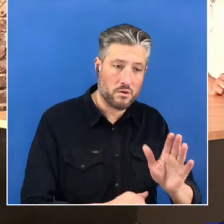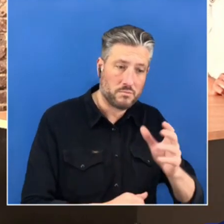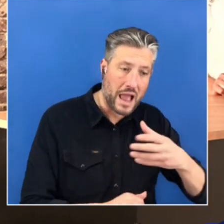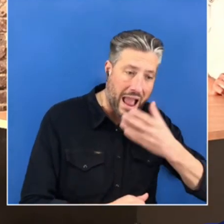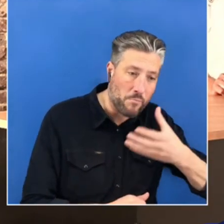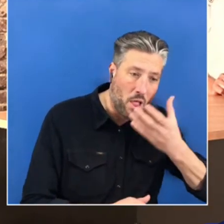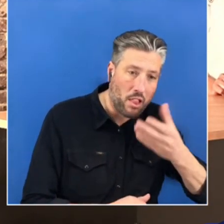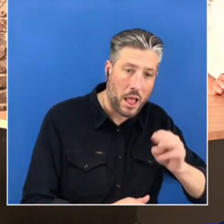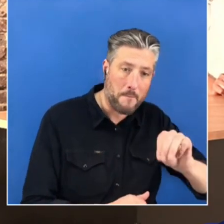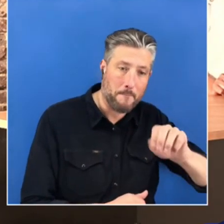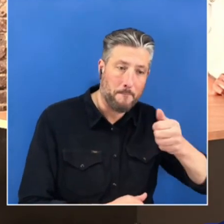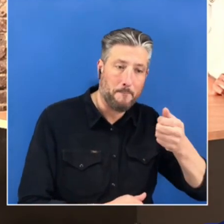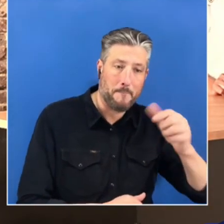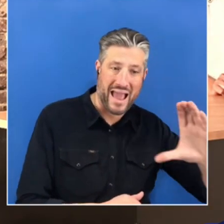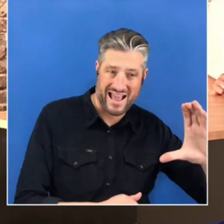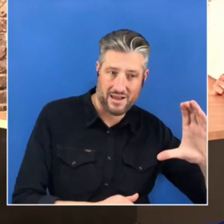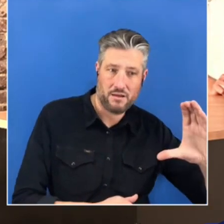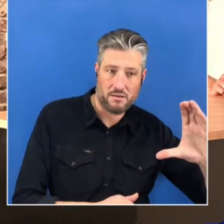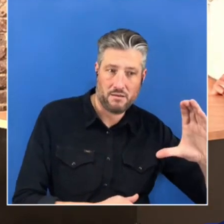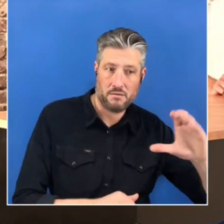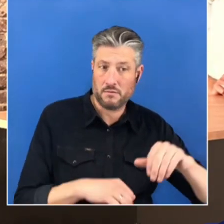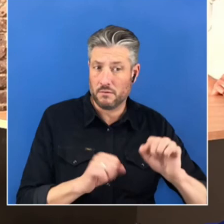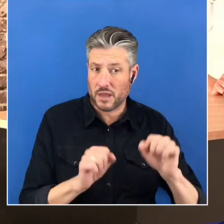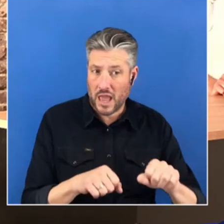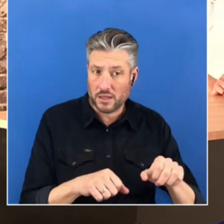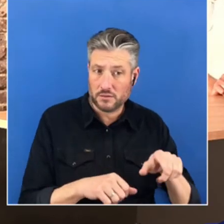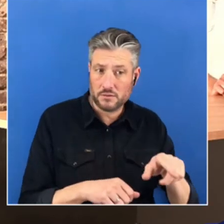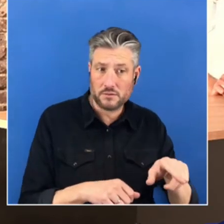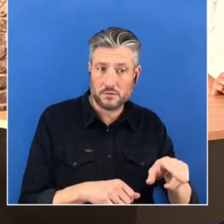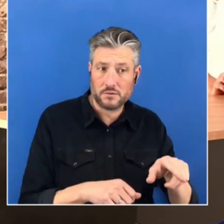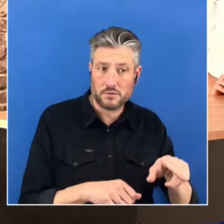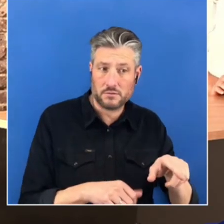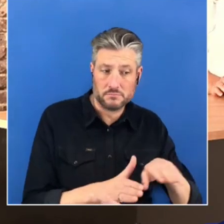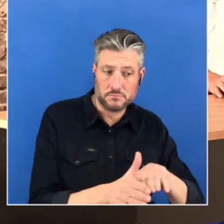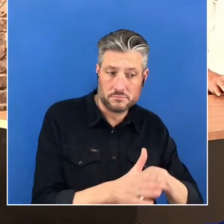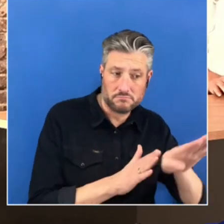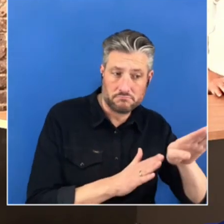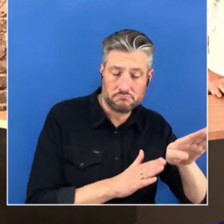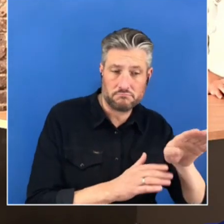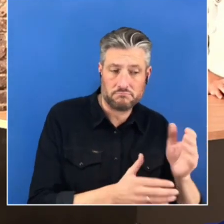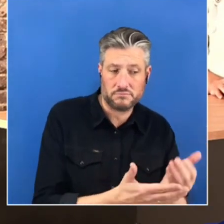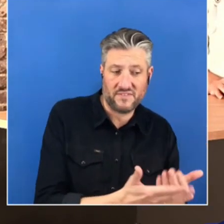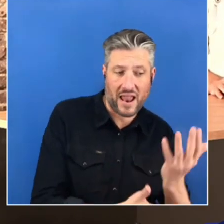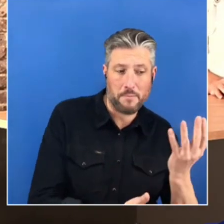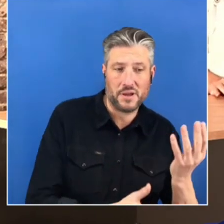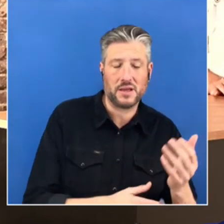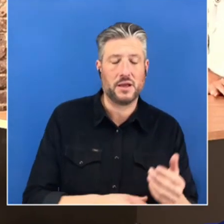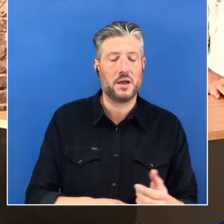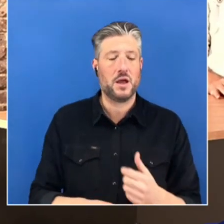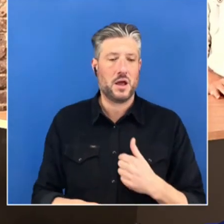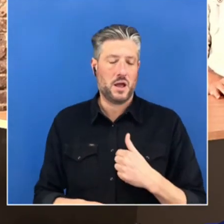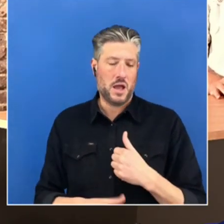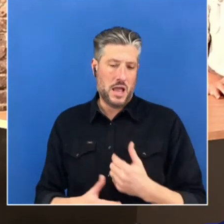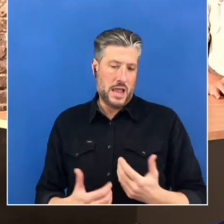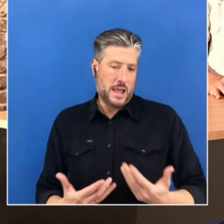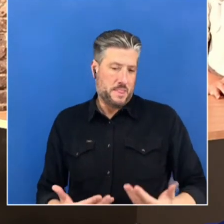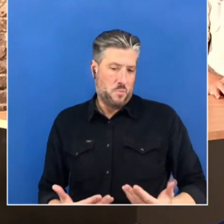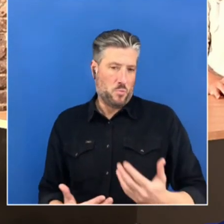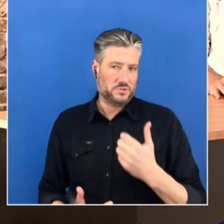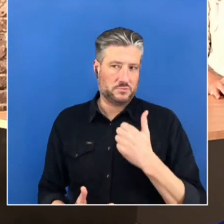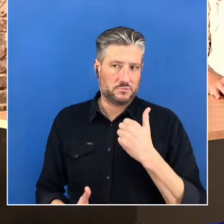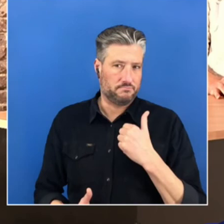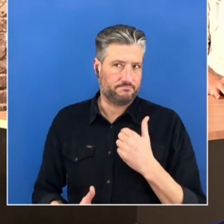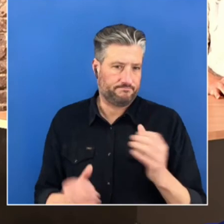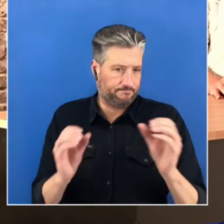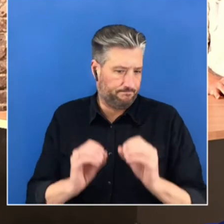That currently, I can't speak to. Go ahead, Jacqueline. Yeah, I was going to say, currently I cannot say that we're working on one, but if you think that that's something that we should look into, please reach